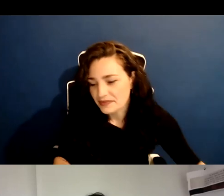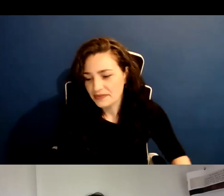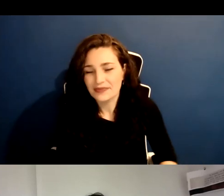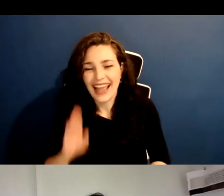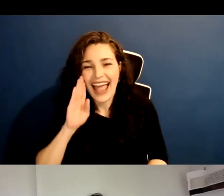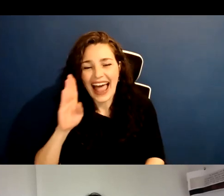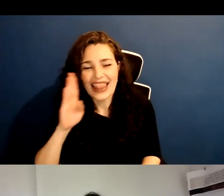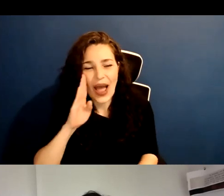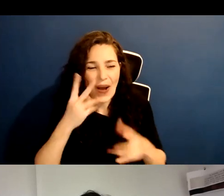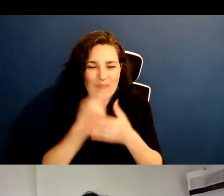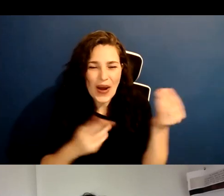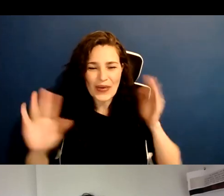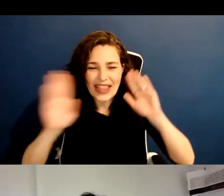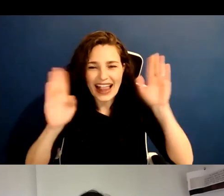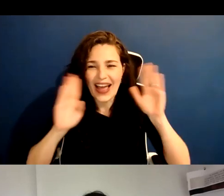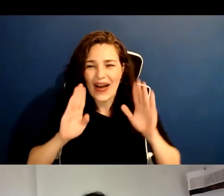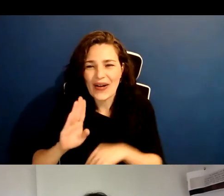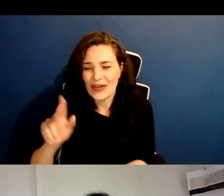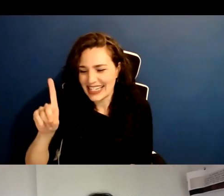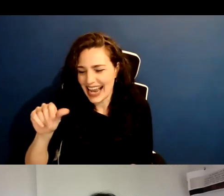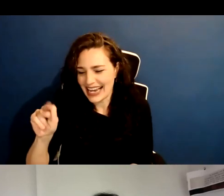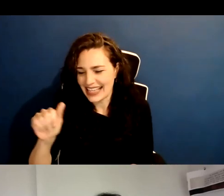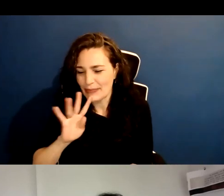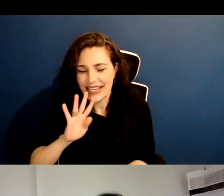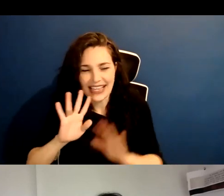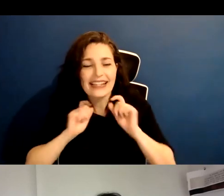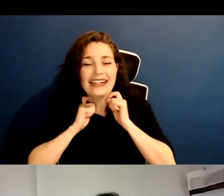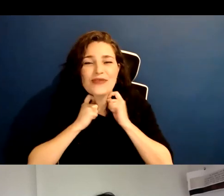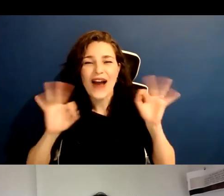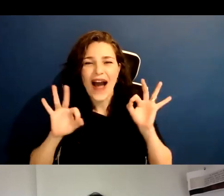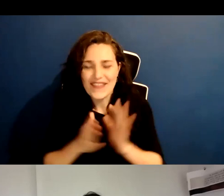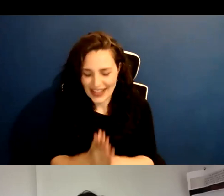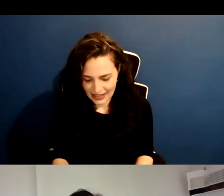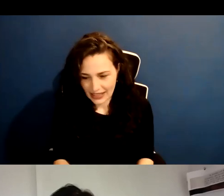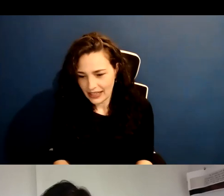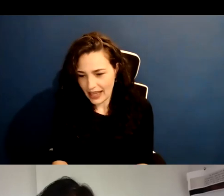Hello to you both. If you want to unmute, we'll welcome you in.